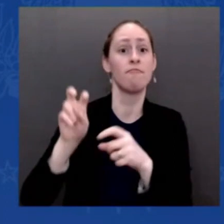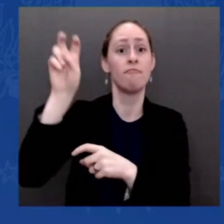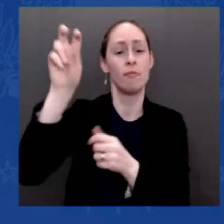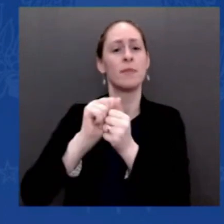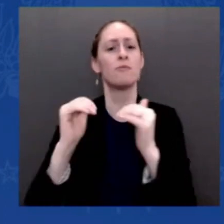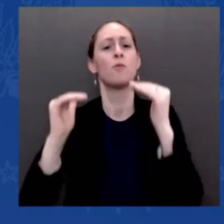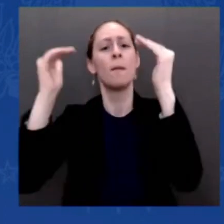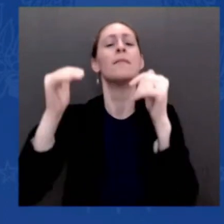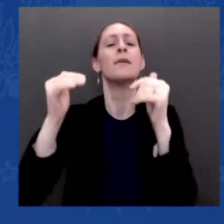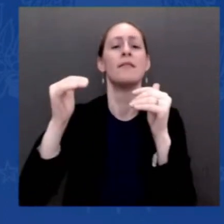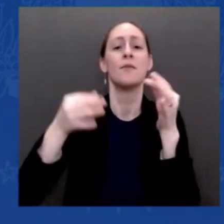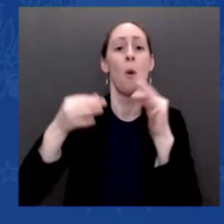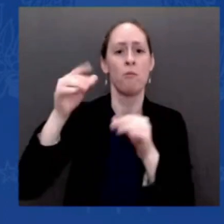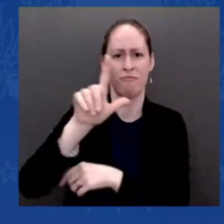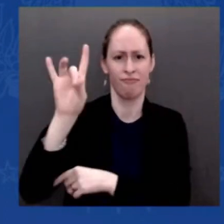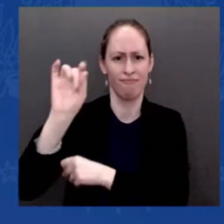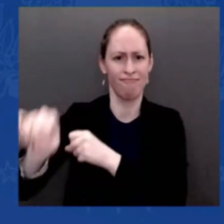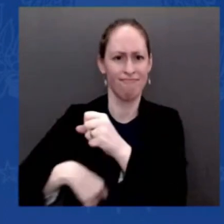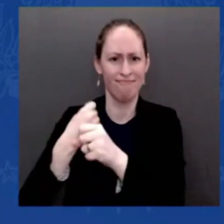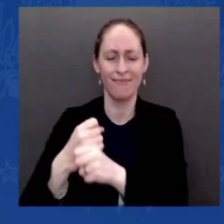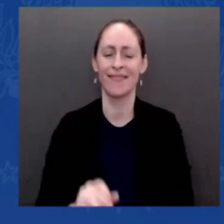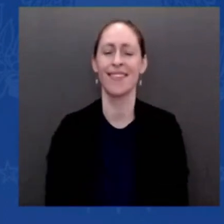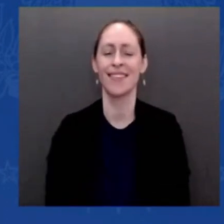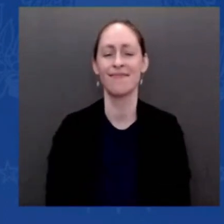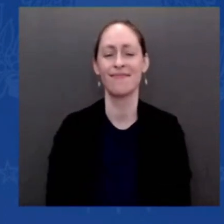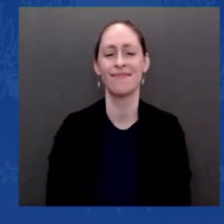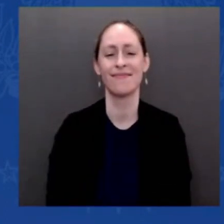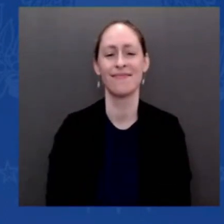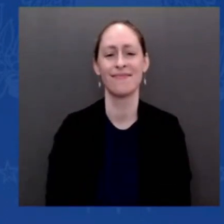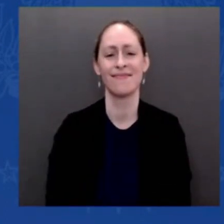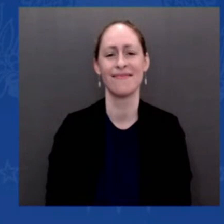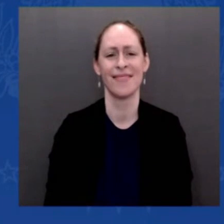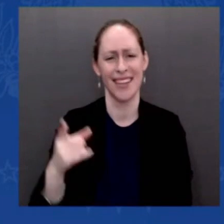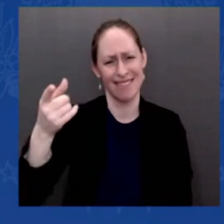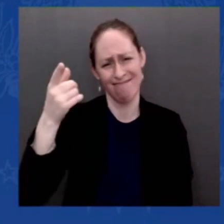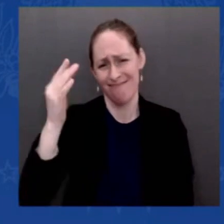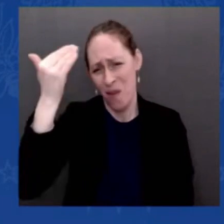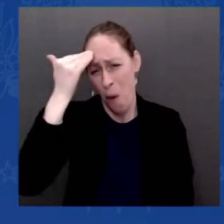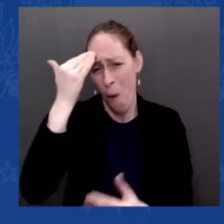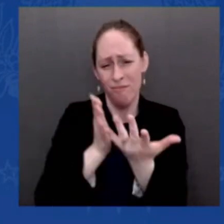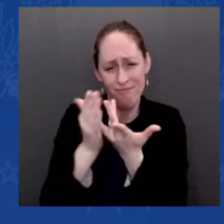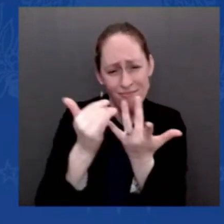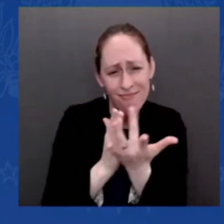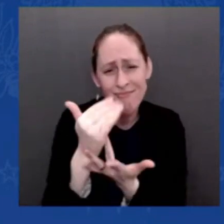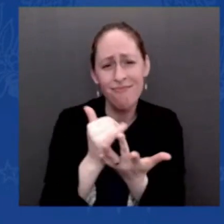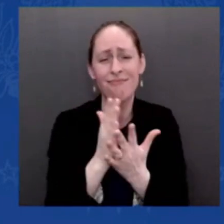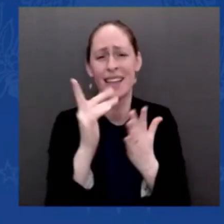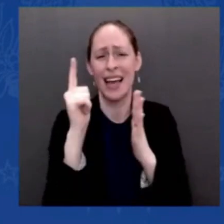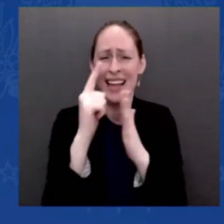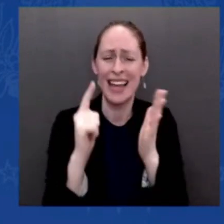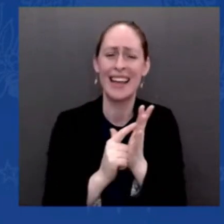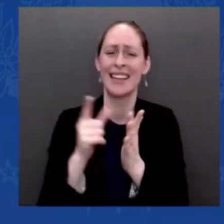in administrative law, bringing his brilliance to bear to make government run more efficiently and effectively. It includes